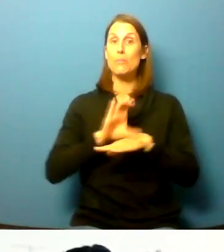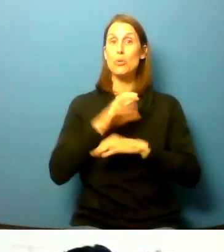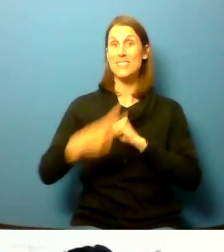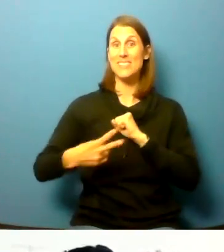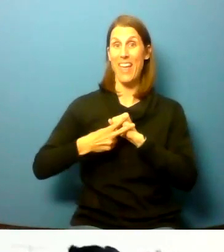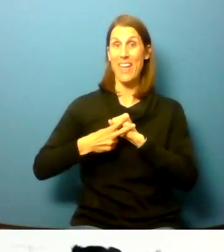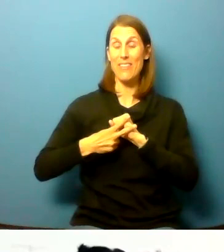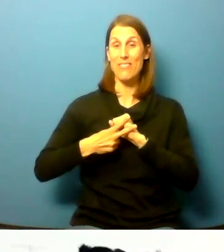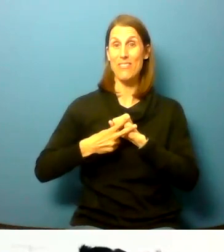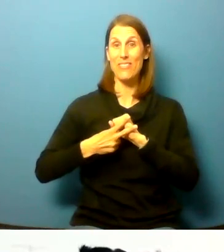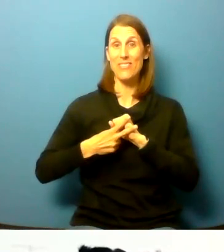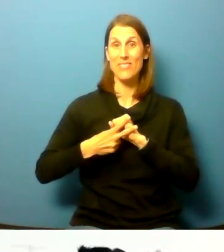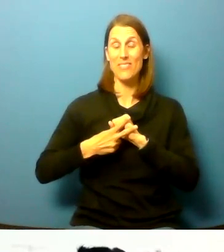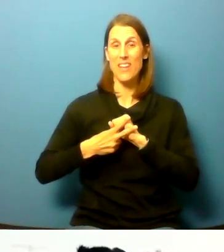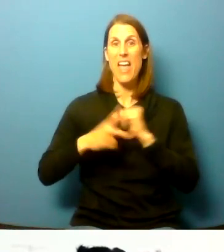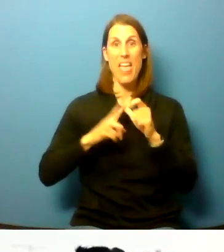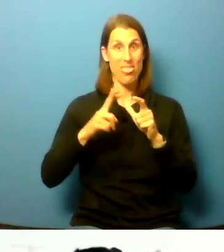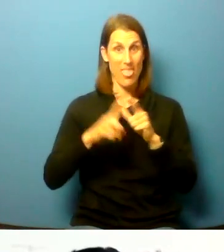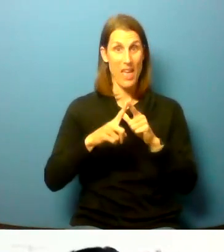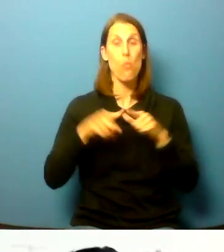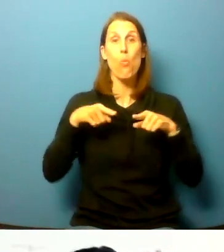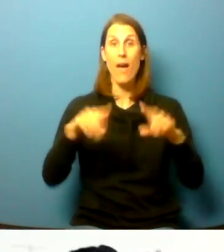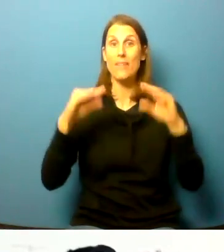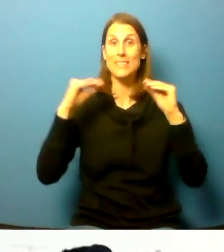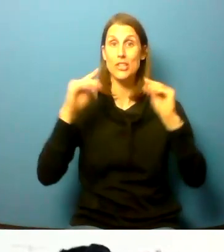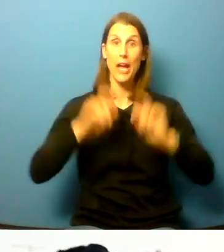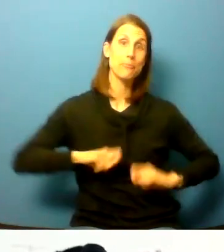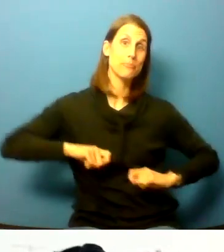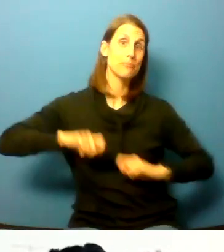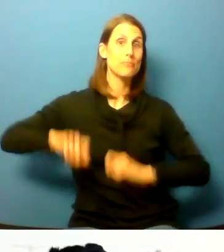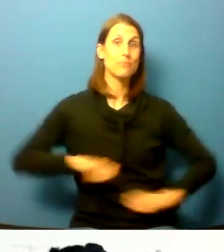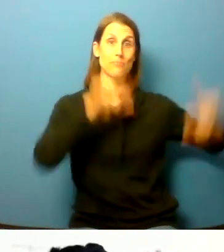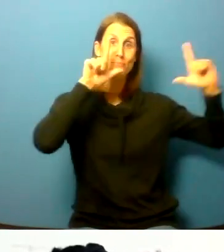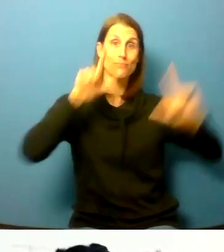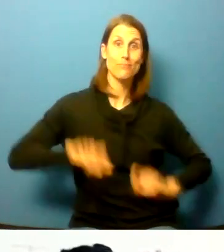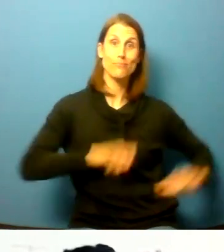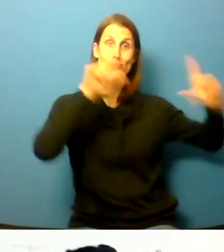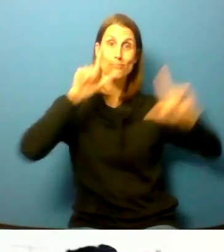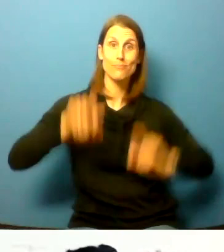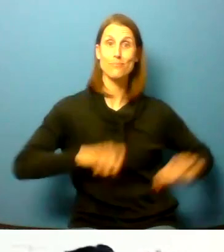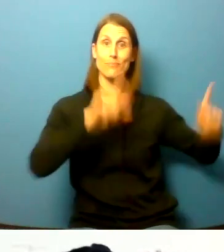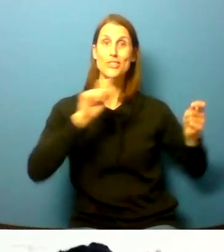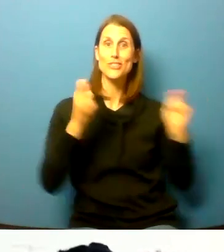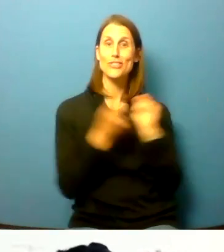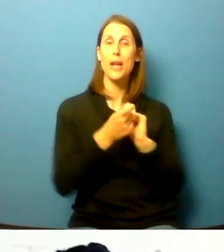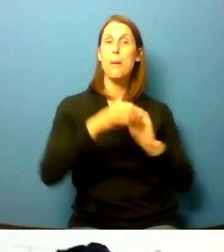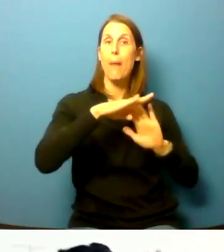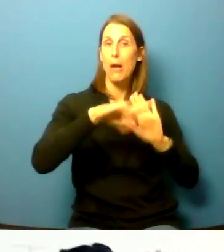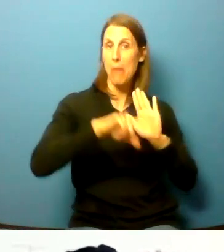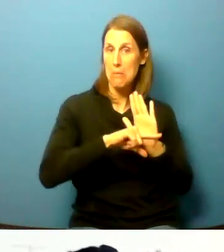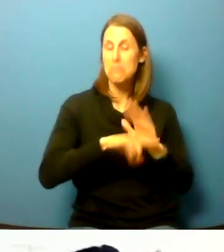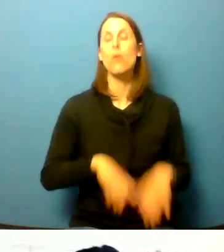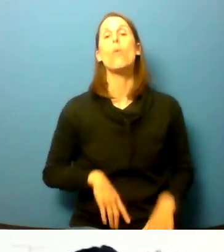one activity that I do weekly is a read aloud, and we're doing Harry Potter. And so what I can do to make it